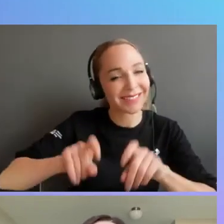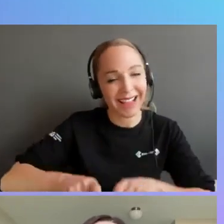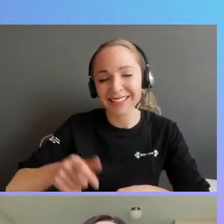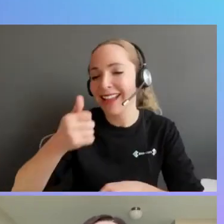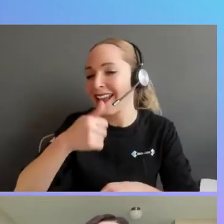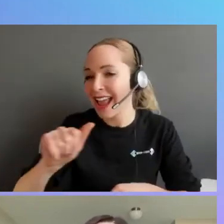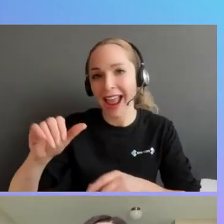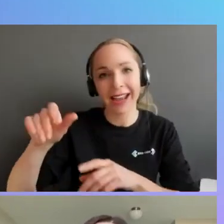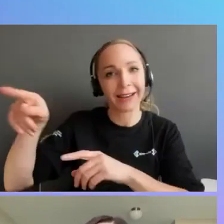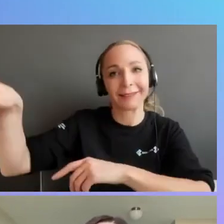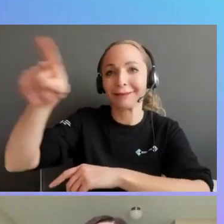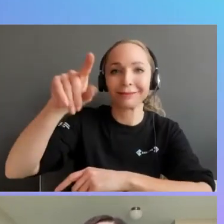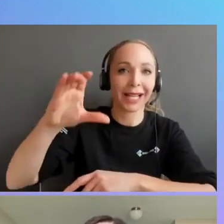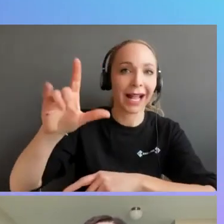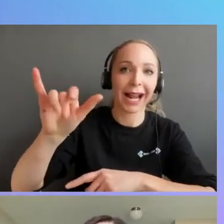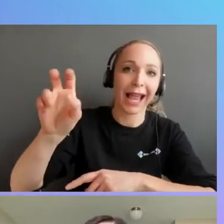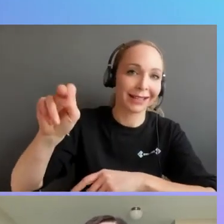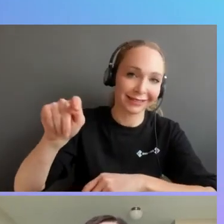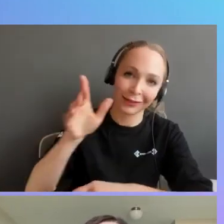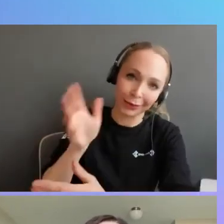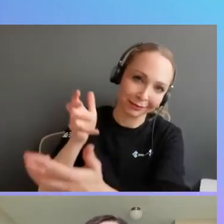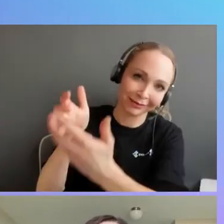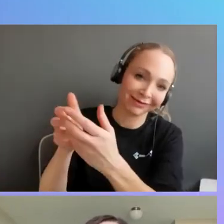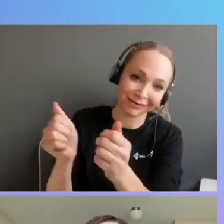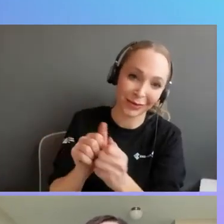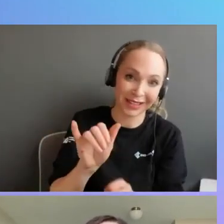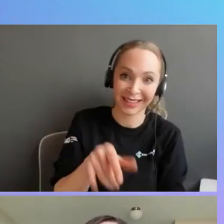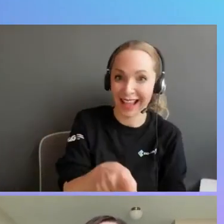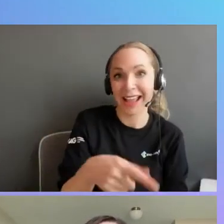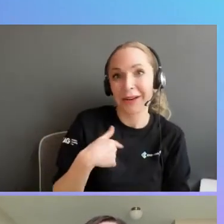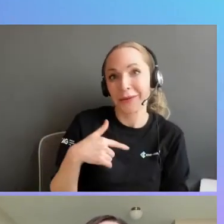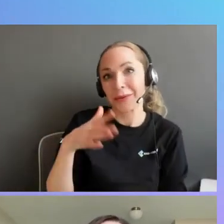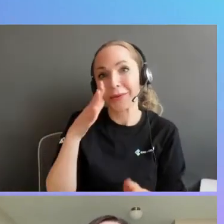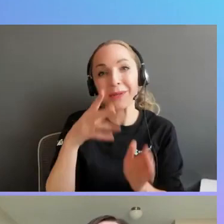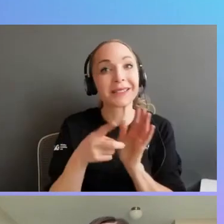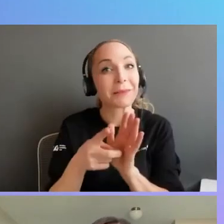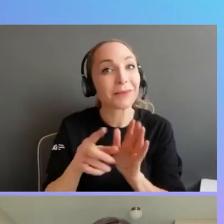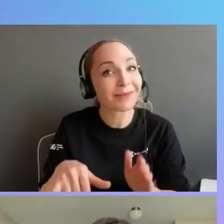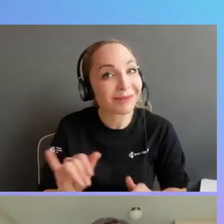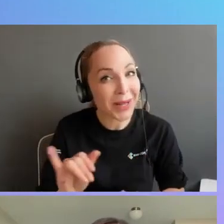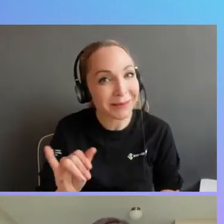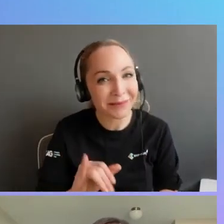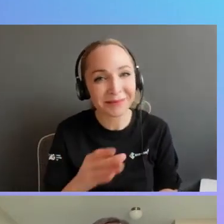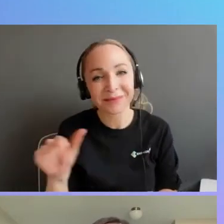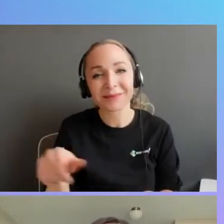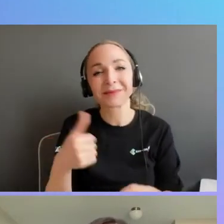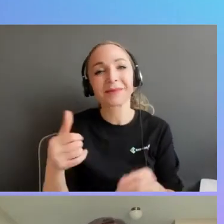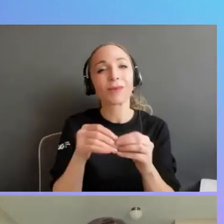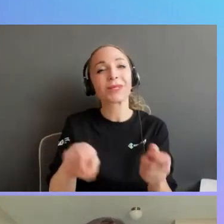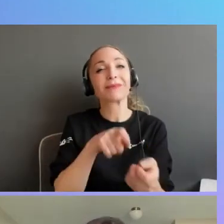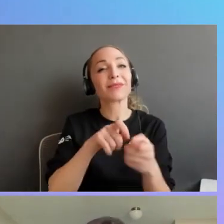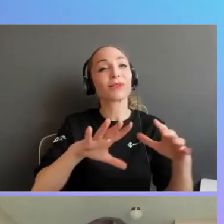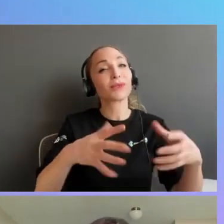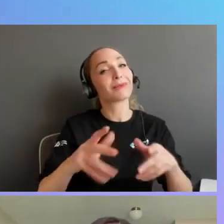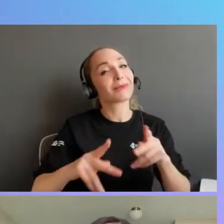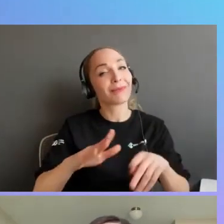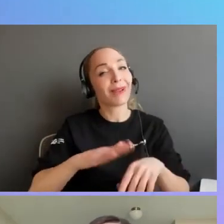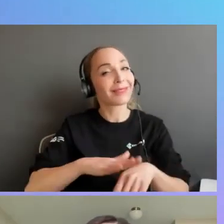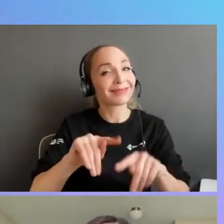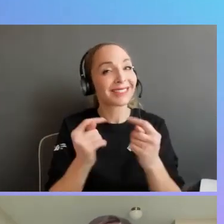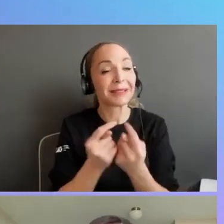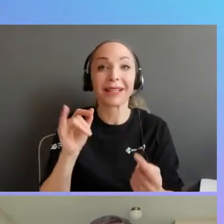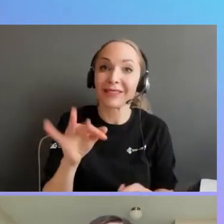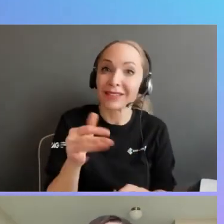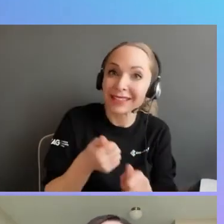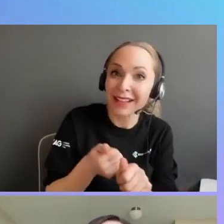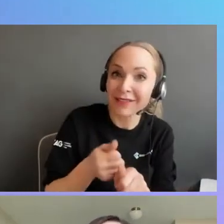have for you. So I'll demo that as well. And then another kind of more specific group of people on your team, if you are a React